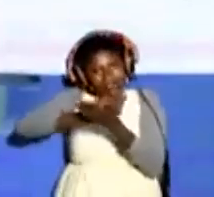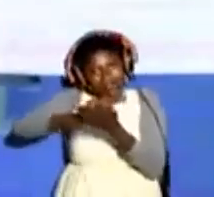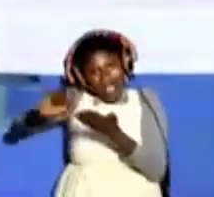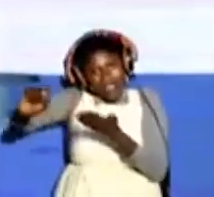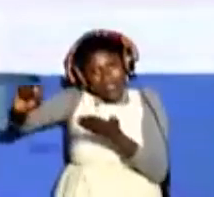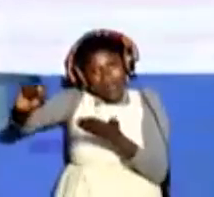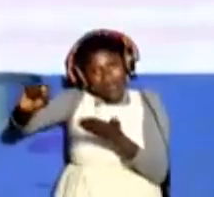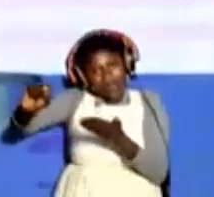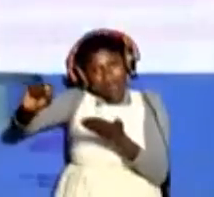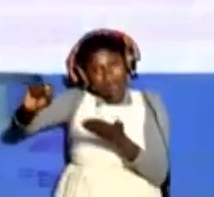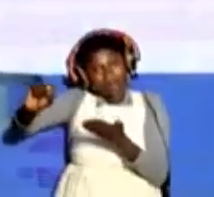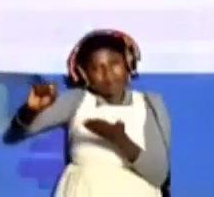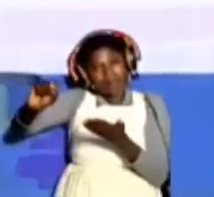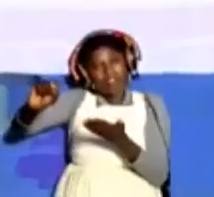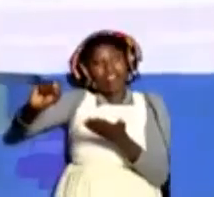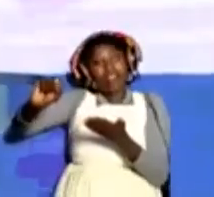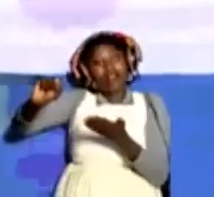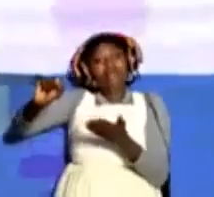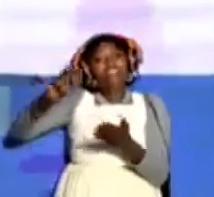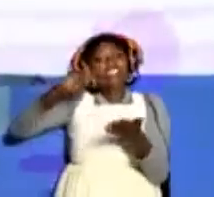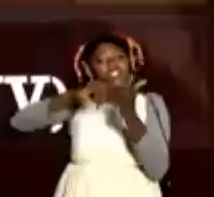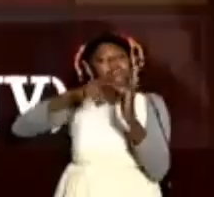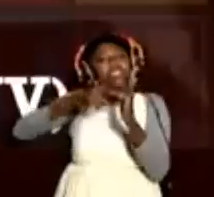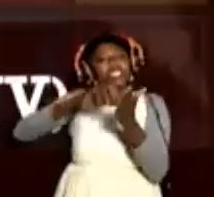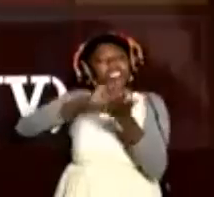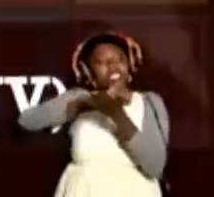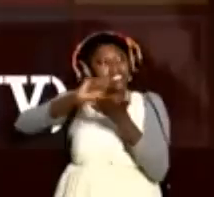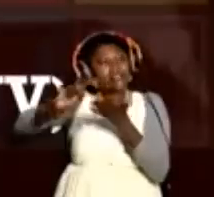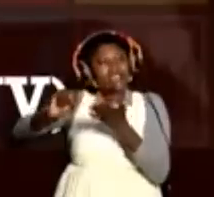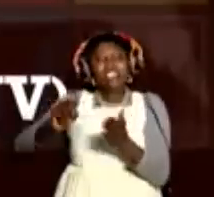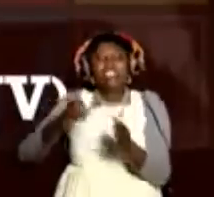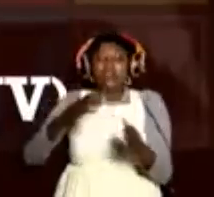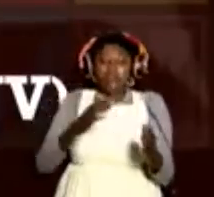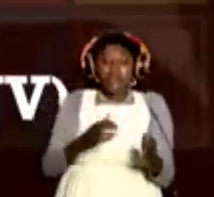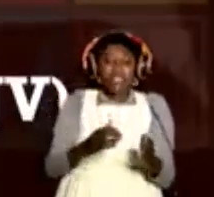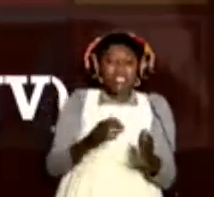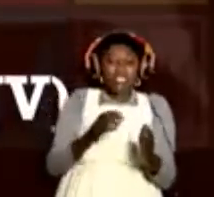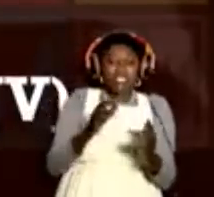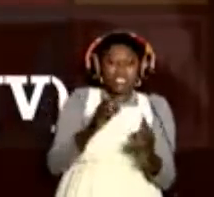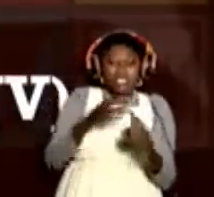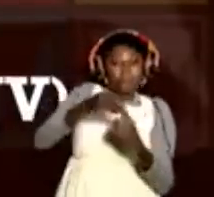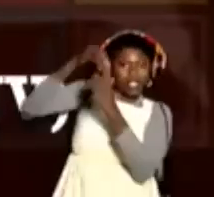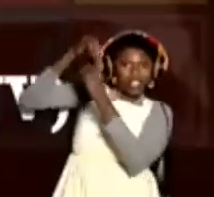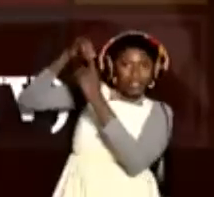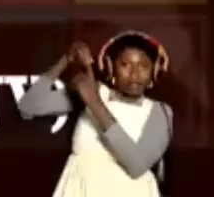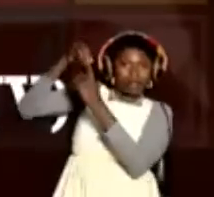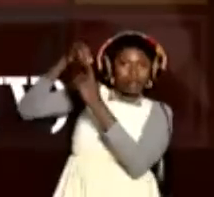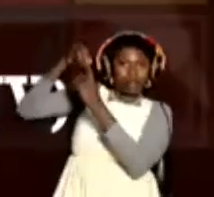sanctified. And the word sanctified there means set apart,